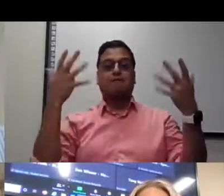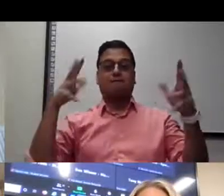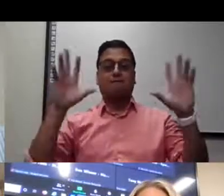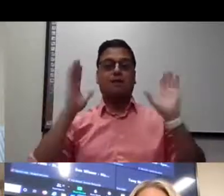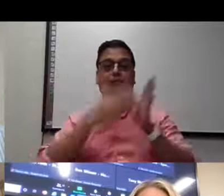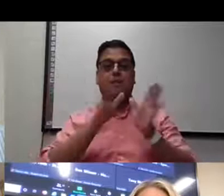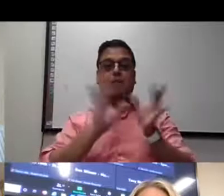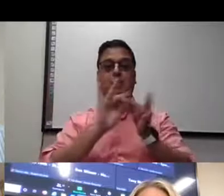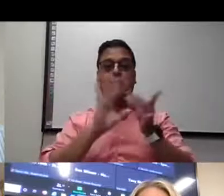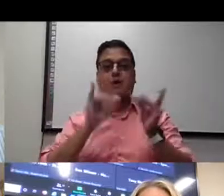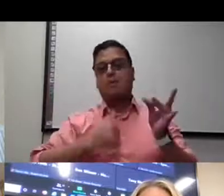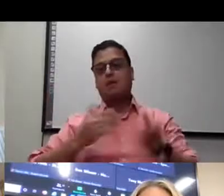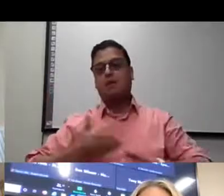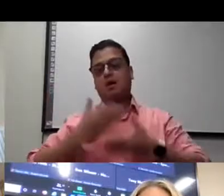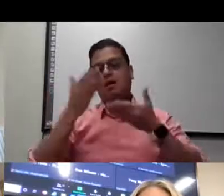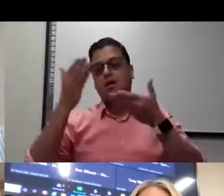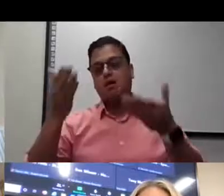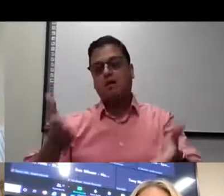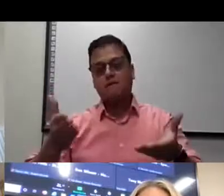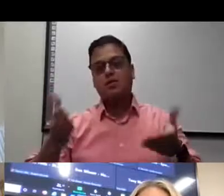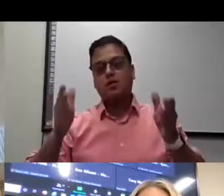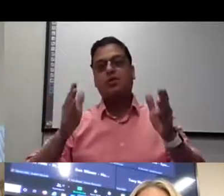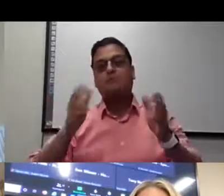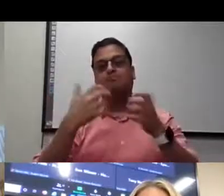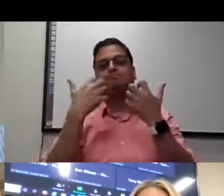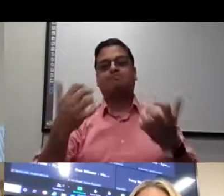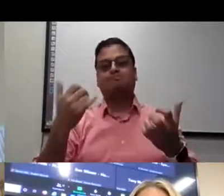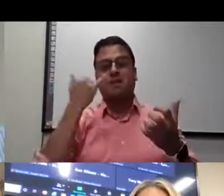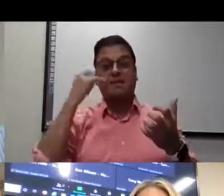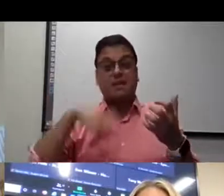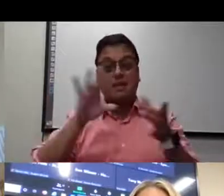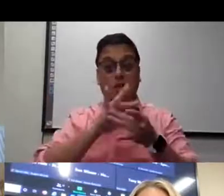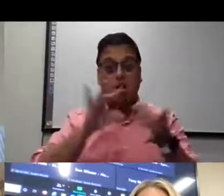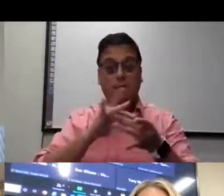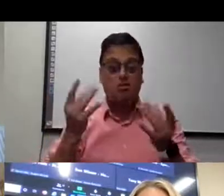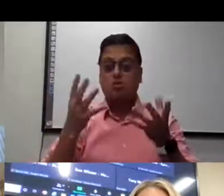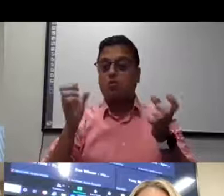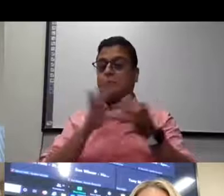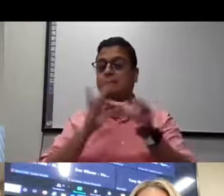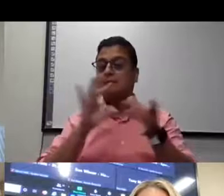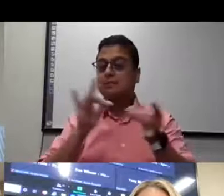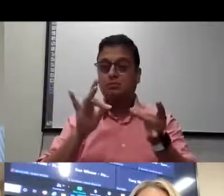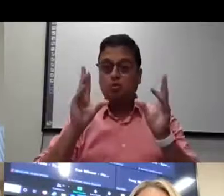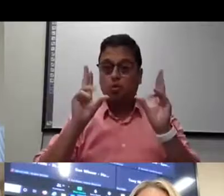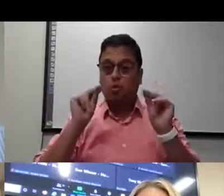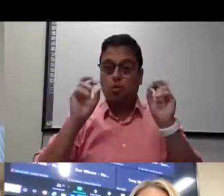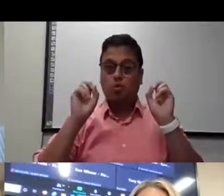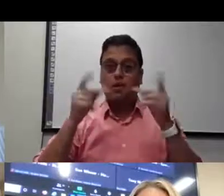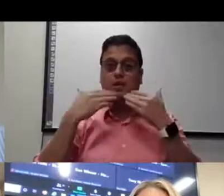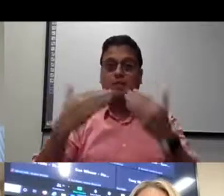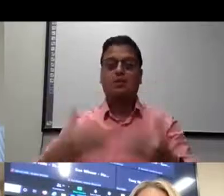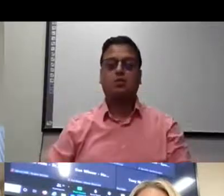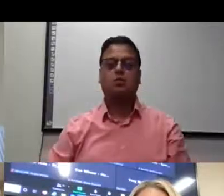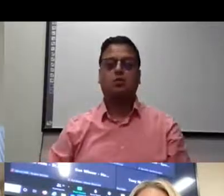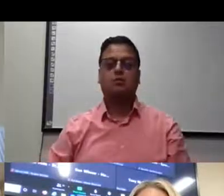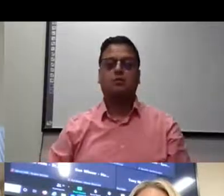just going to offer to the audience and the members here if they need to provide comment or would like to provide comment on this item. No, thank you very much. Okay, I'm